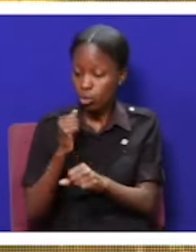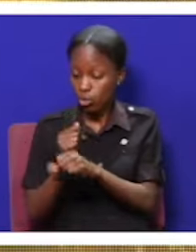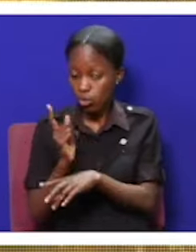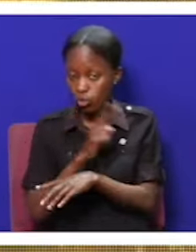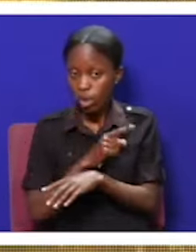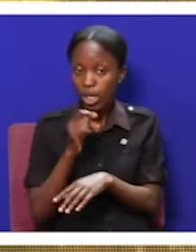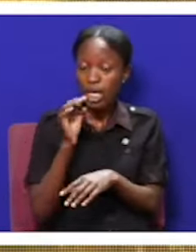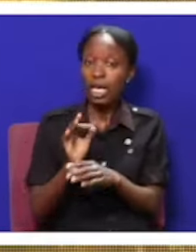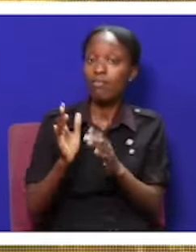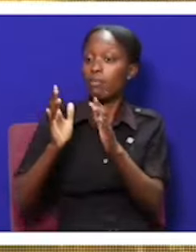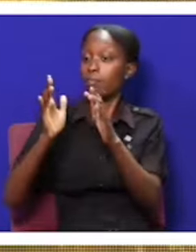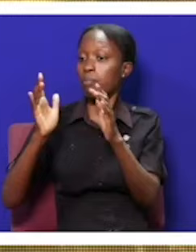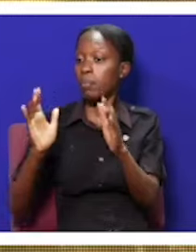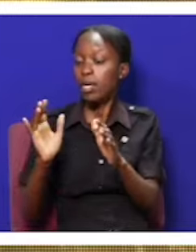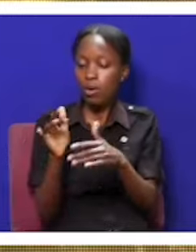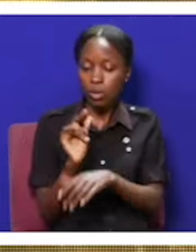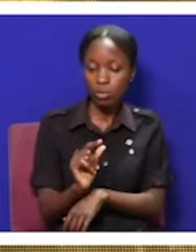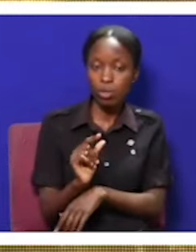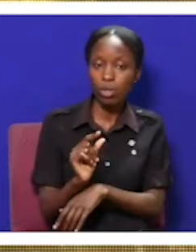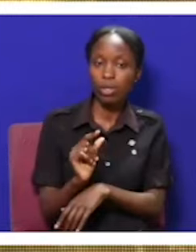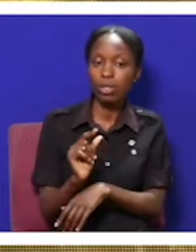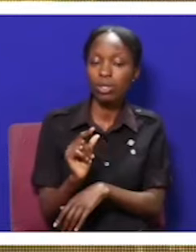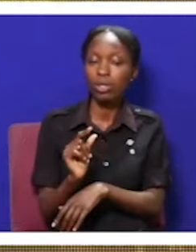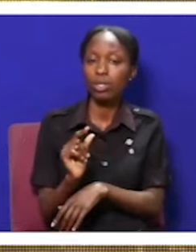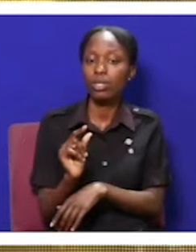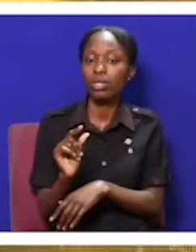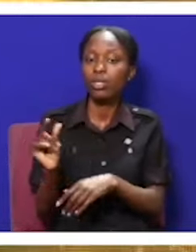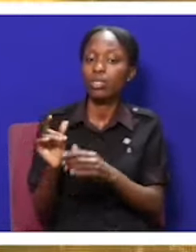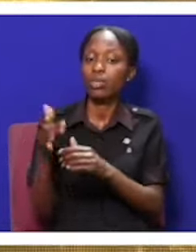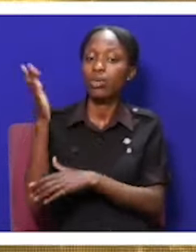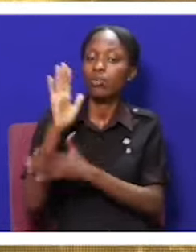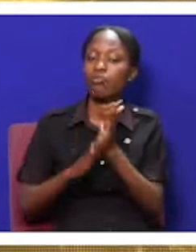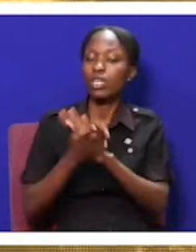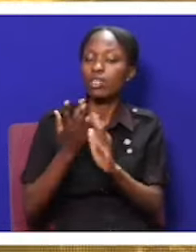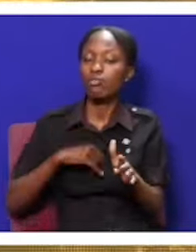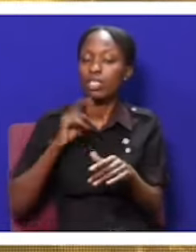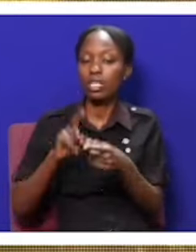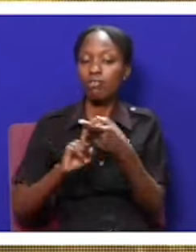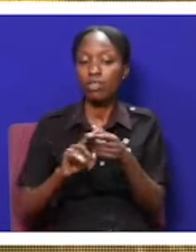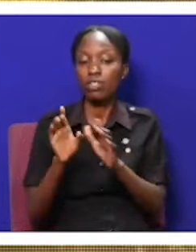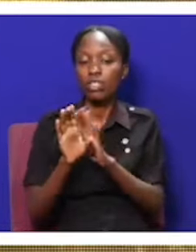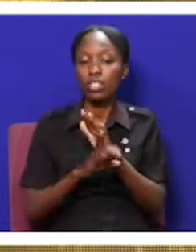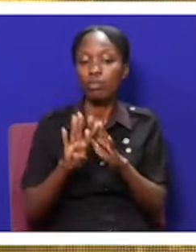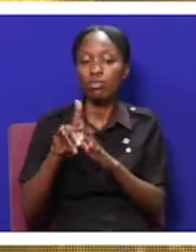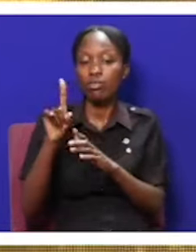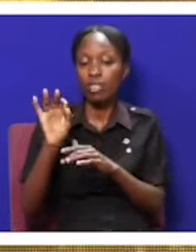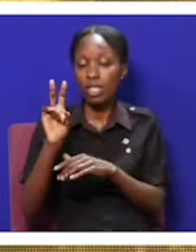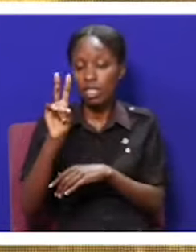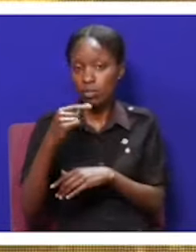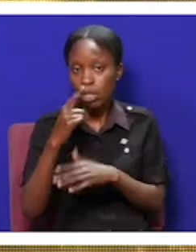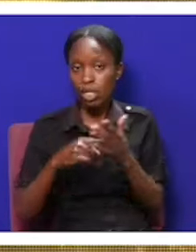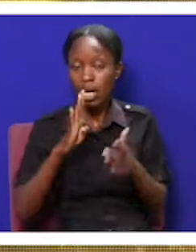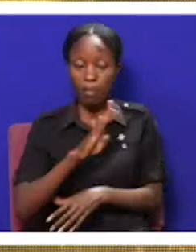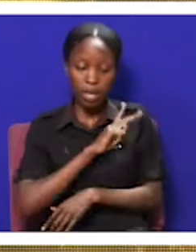whether big in our sight or small, he forgives. Ephesians chapter 4, verse 32 says, be kind to